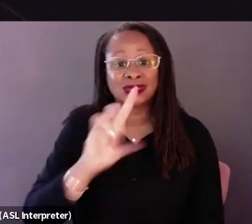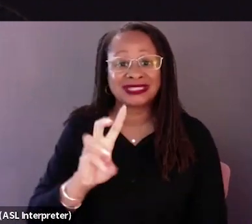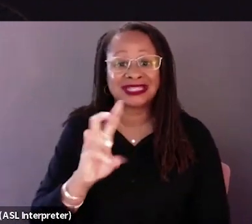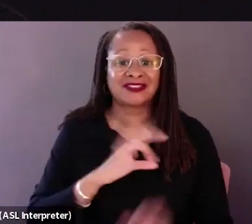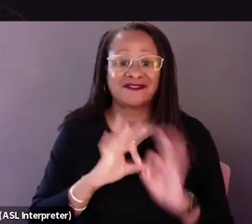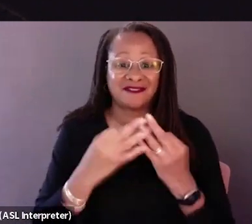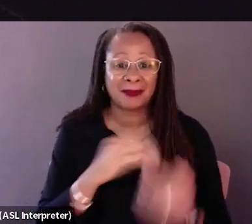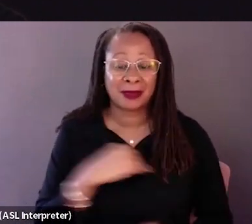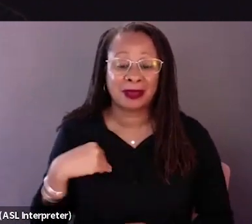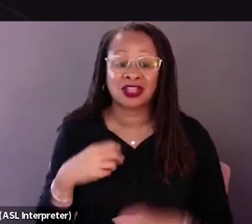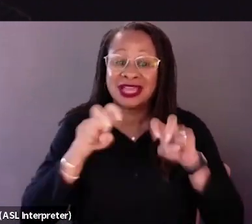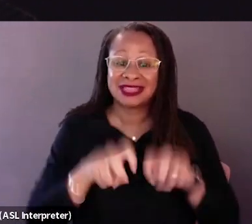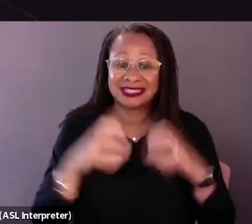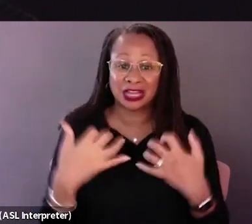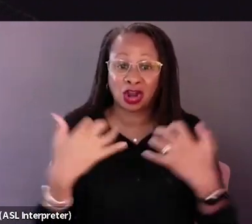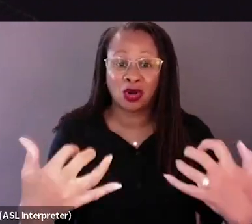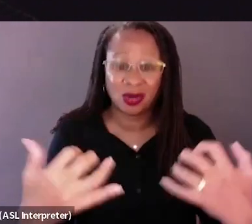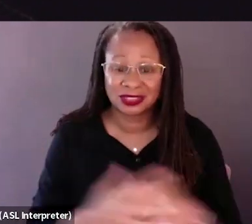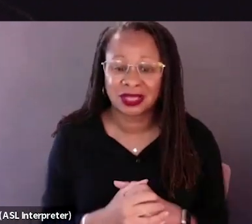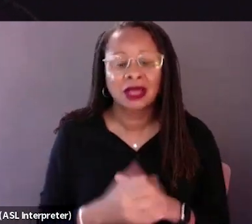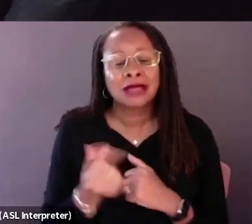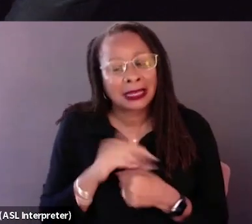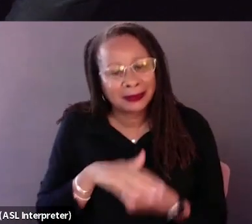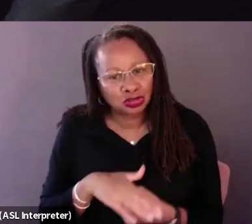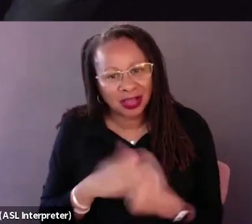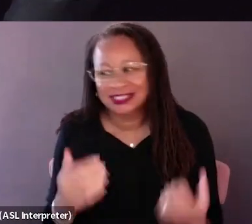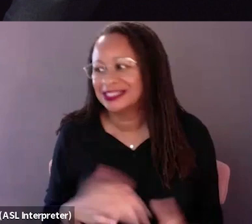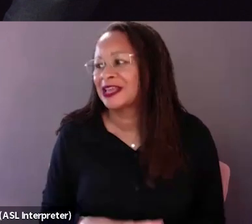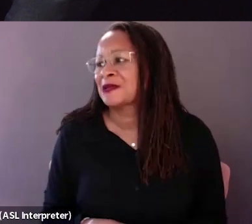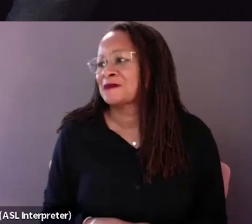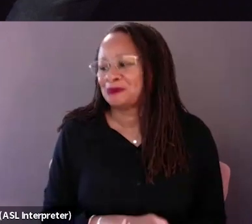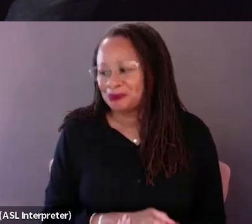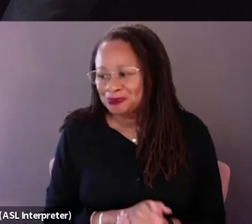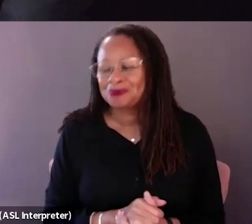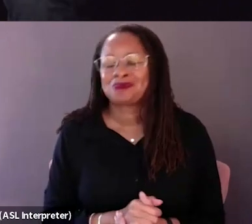and they were all sitting in the audience. So that was a little stressful.